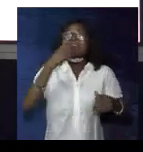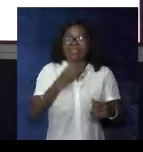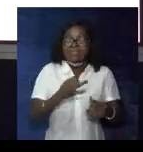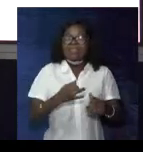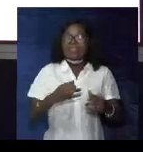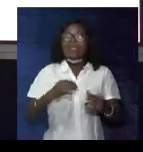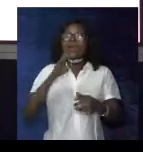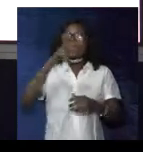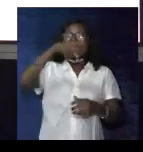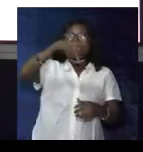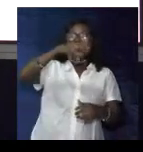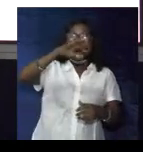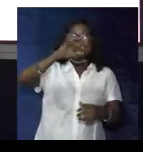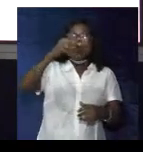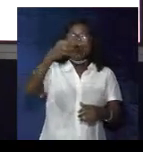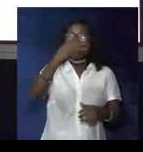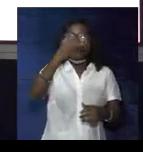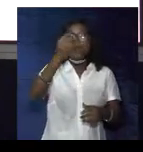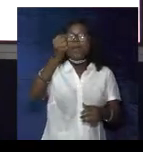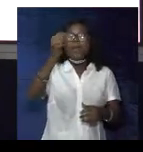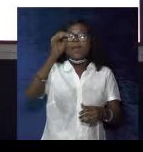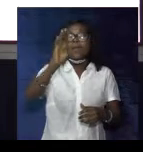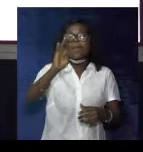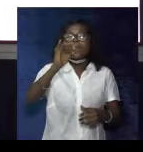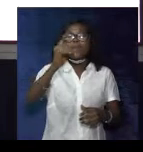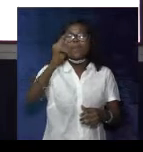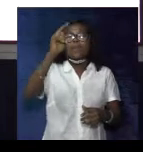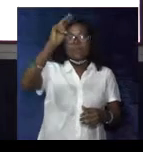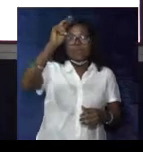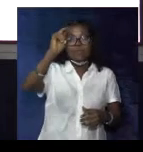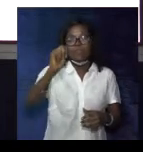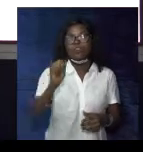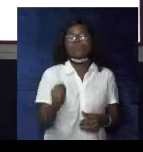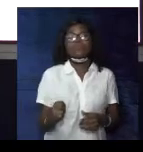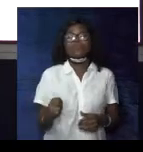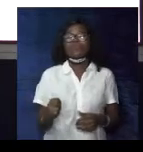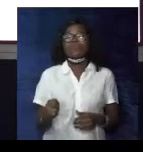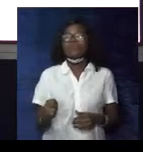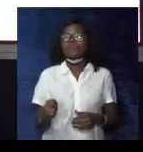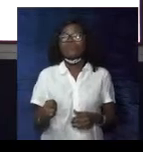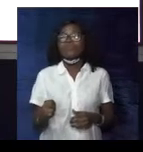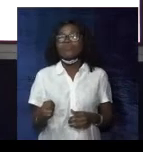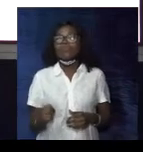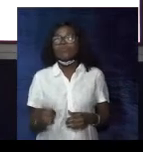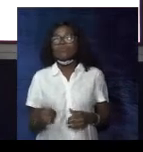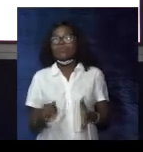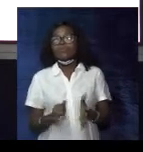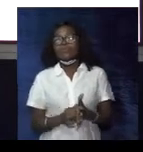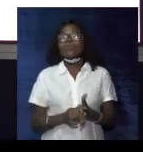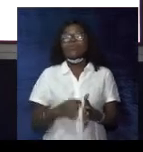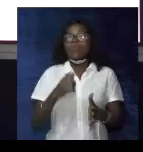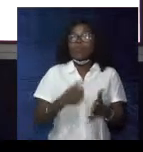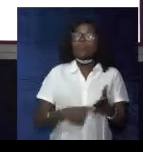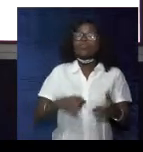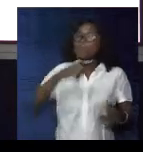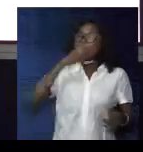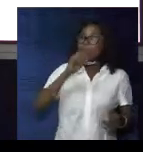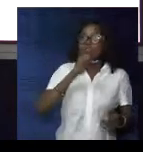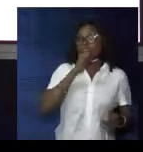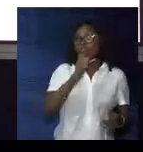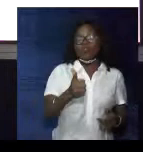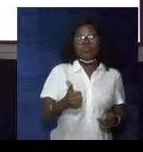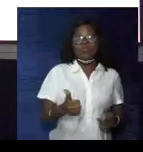expresses prohibition. The word must not expresses what? It expresses